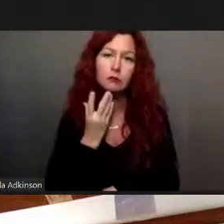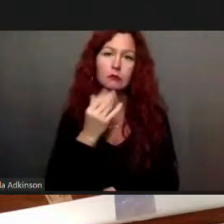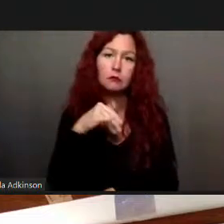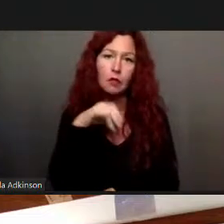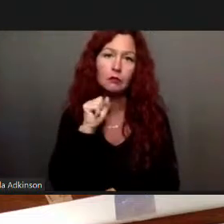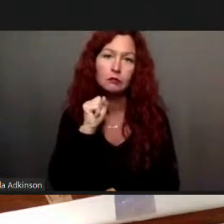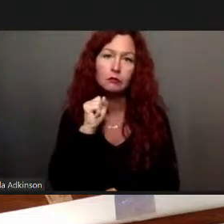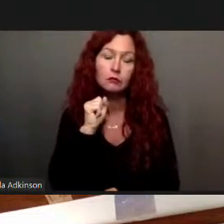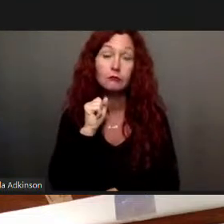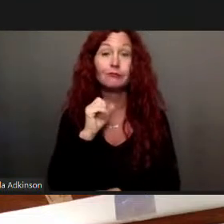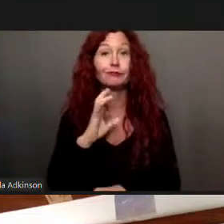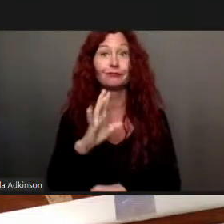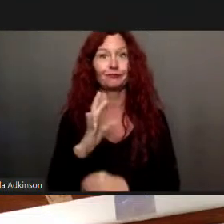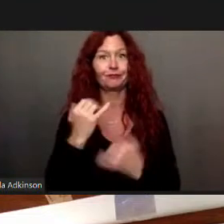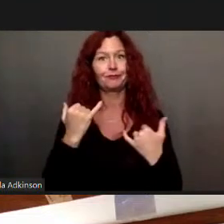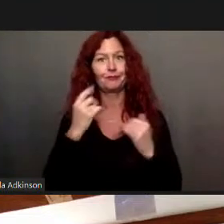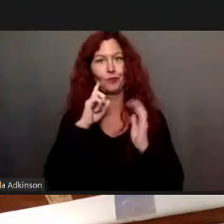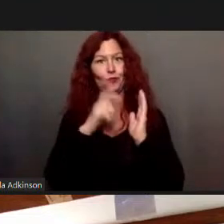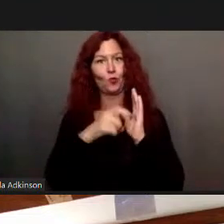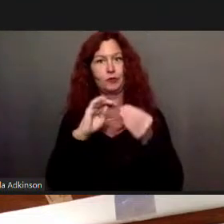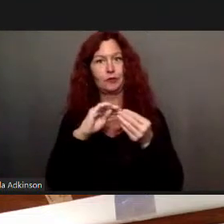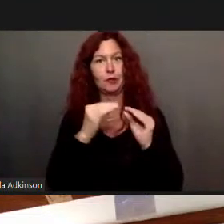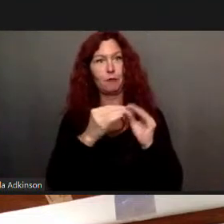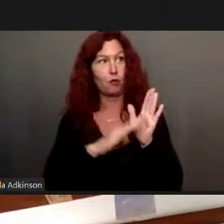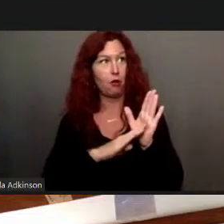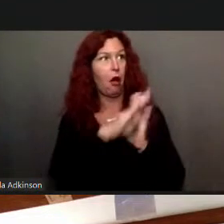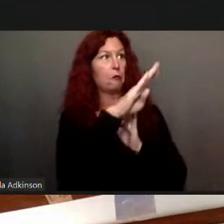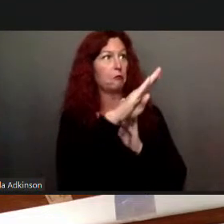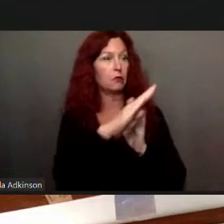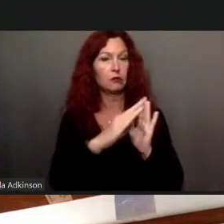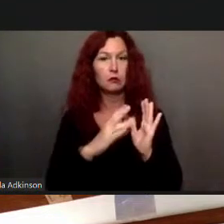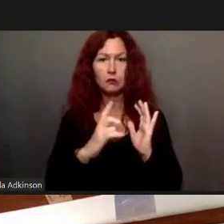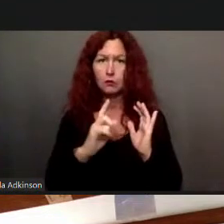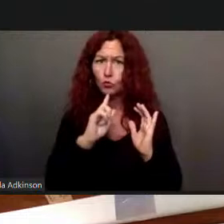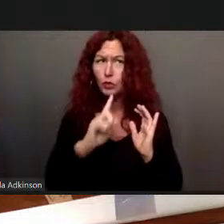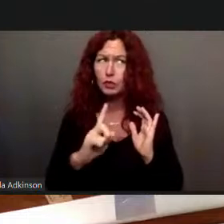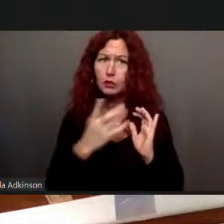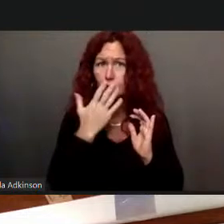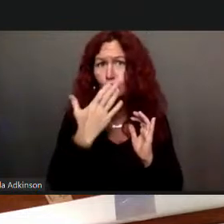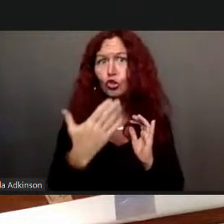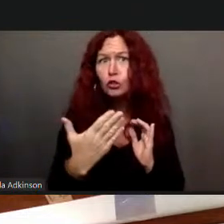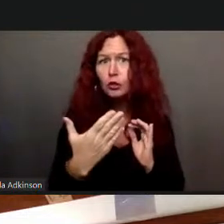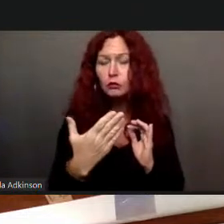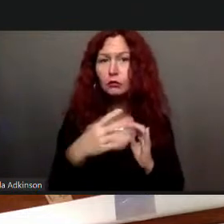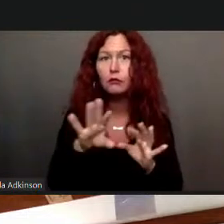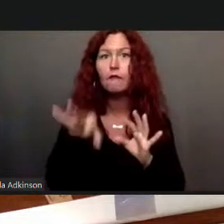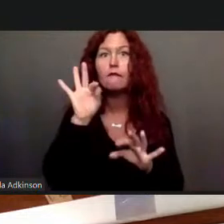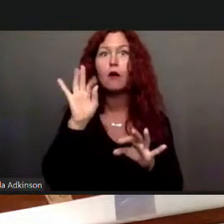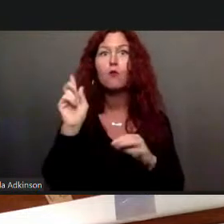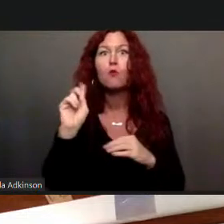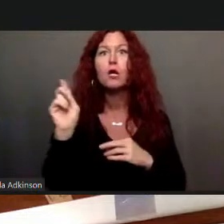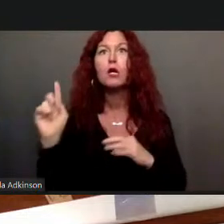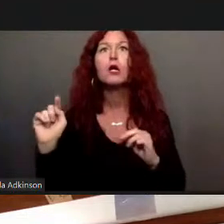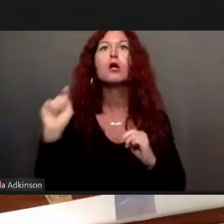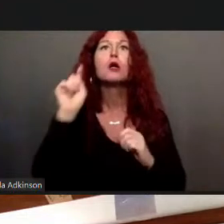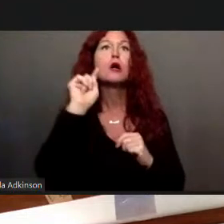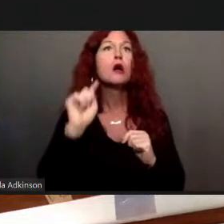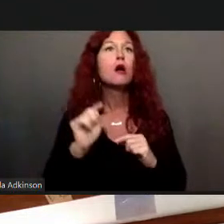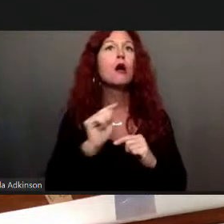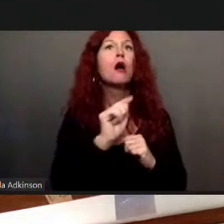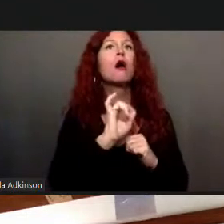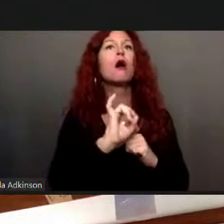the positive rate, which is a good thing because they're identifying those places and then going in and identifying